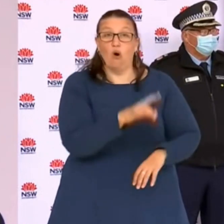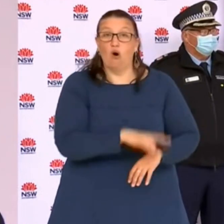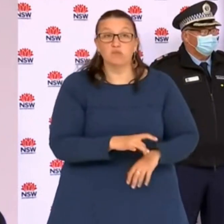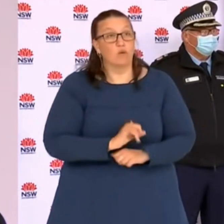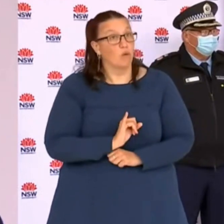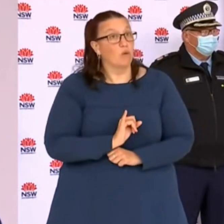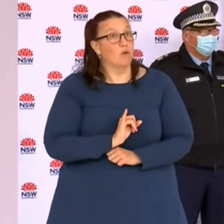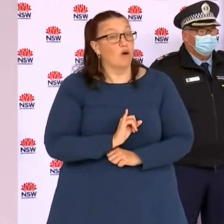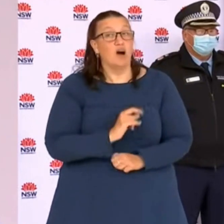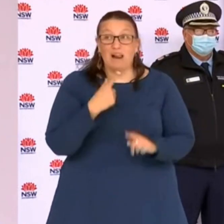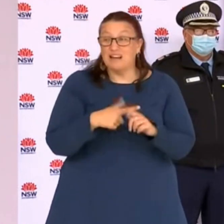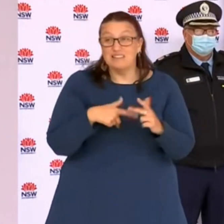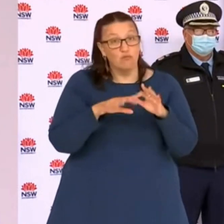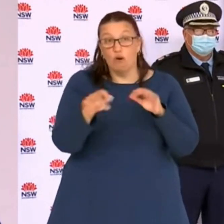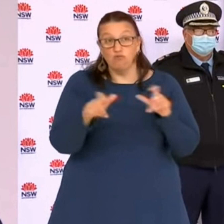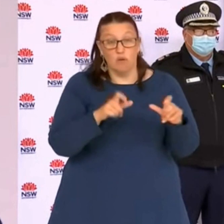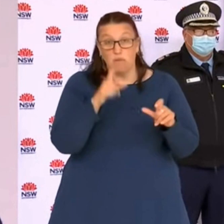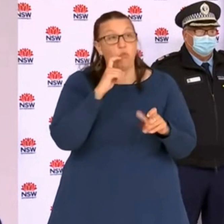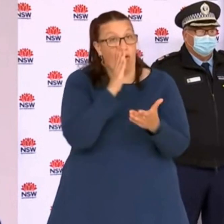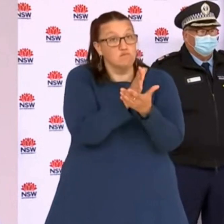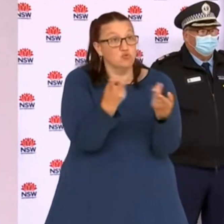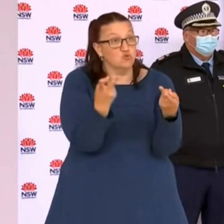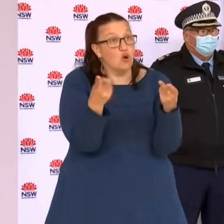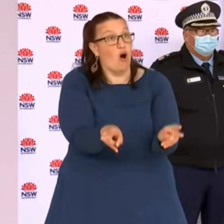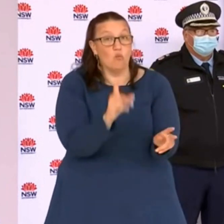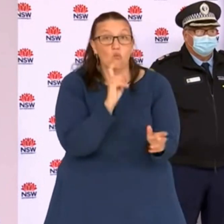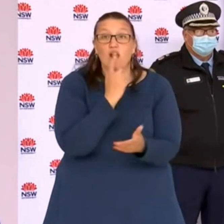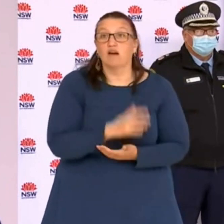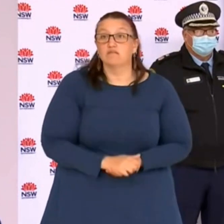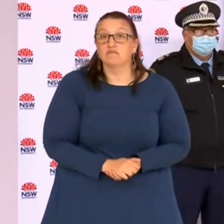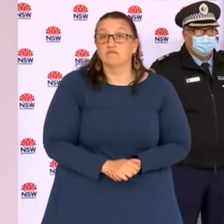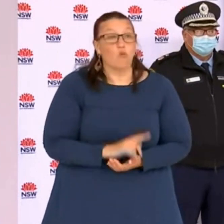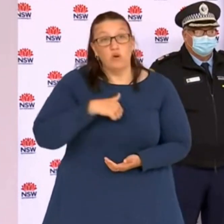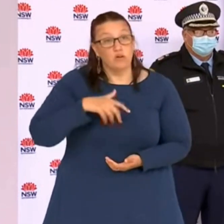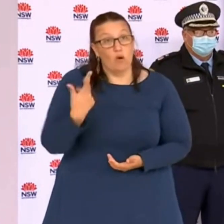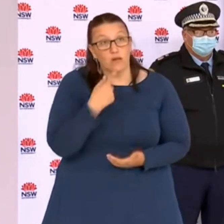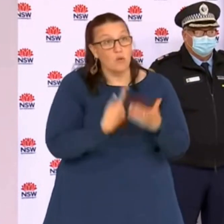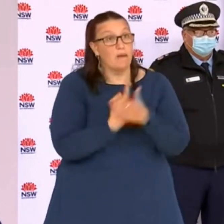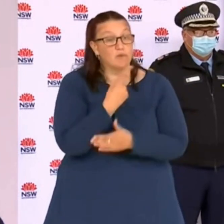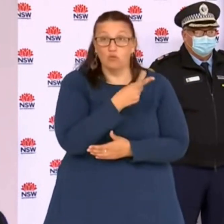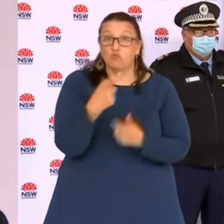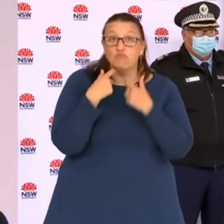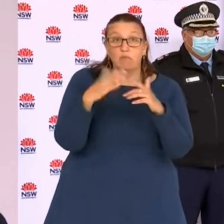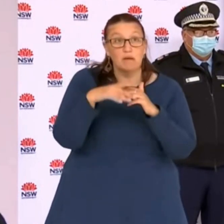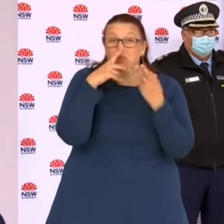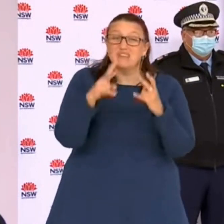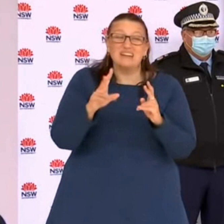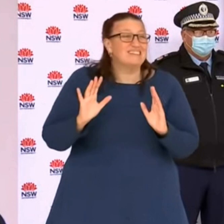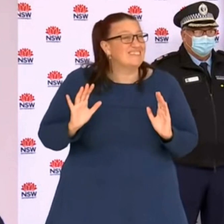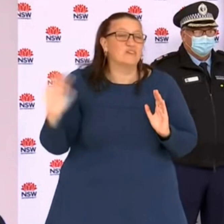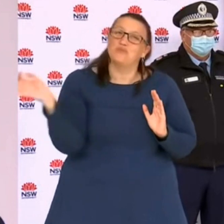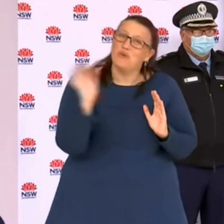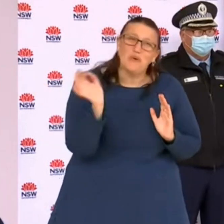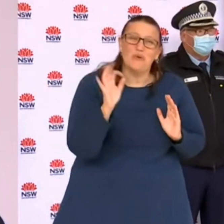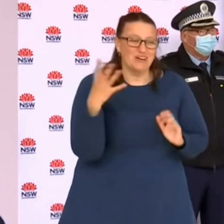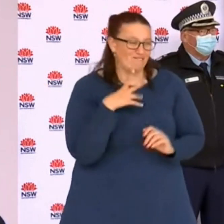future times, the mortality rate is not beyond what the community expects. And that is really important to remember. And it's really